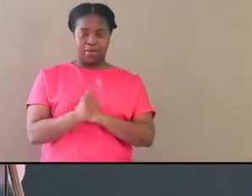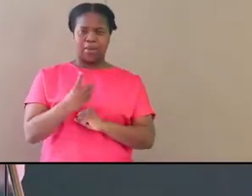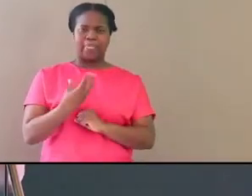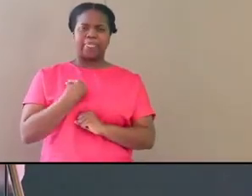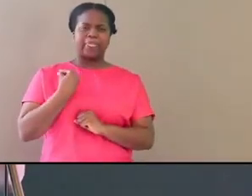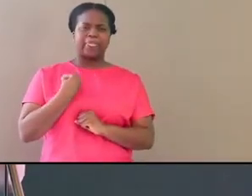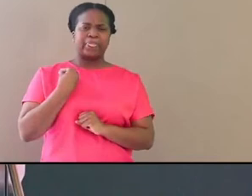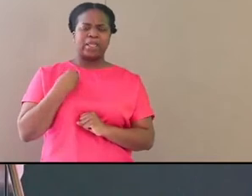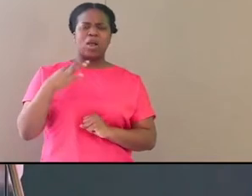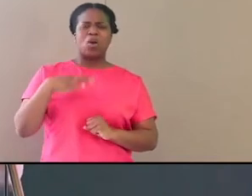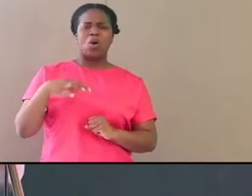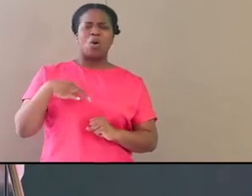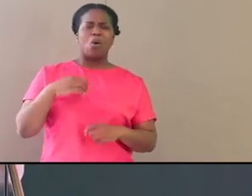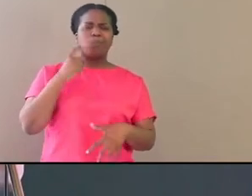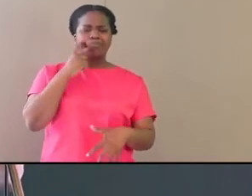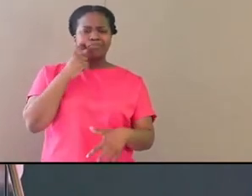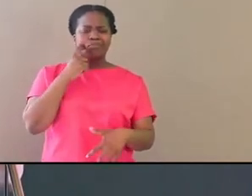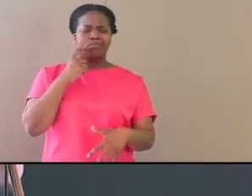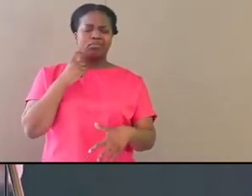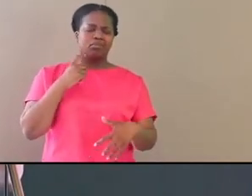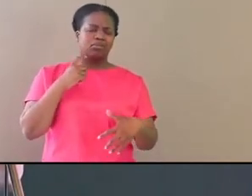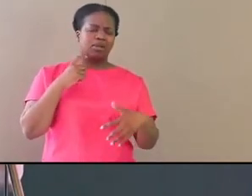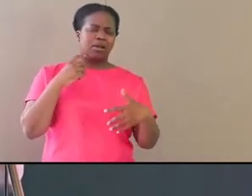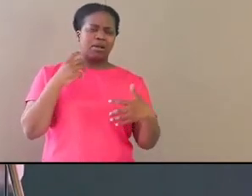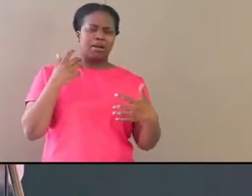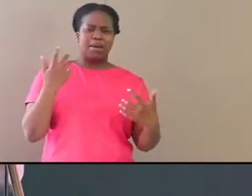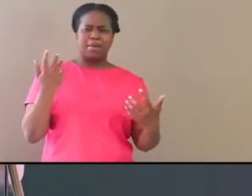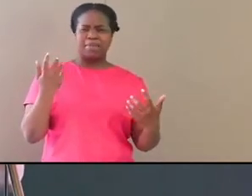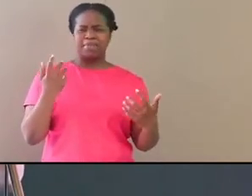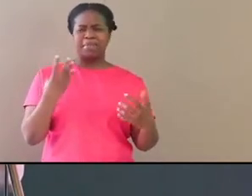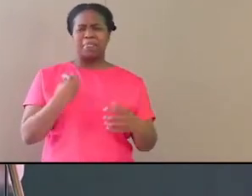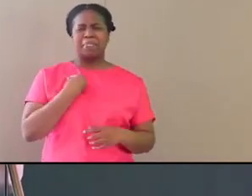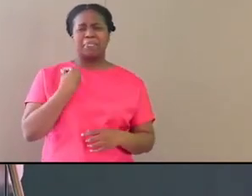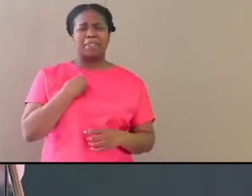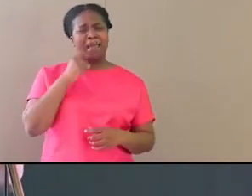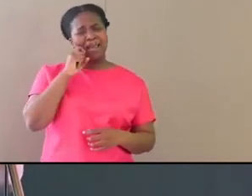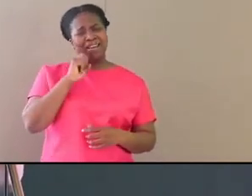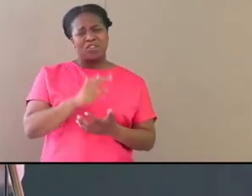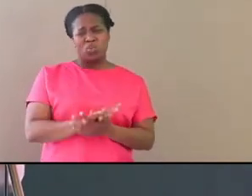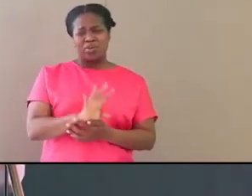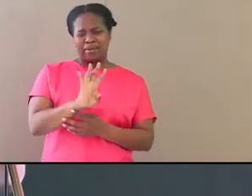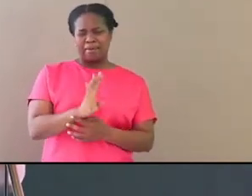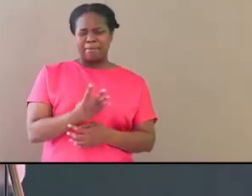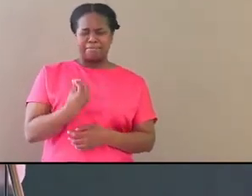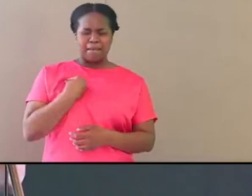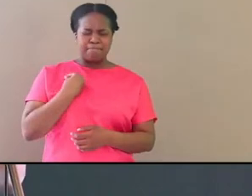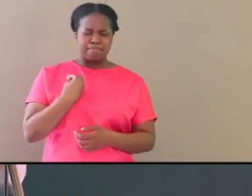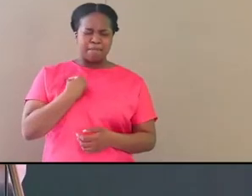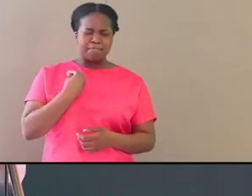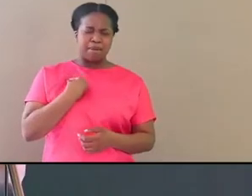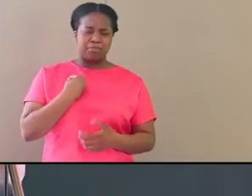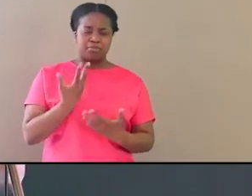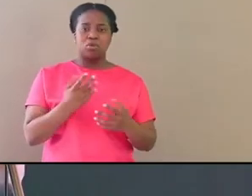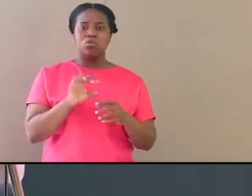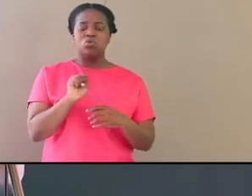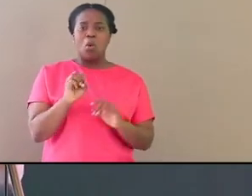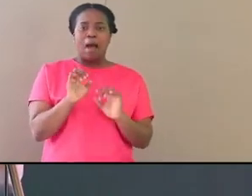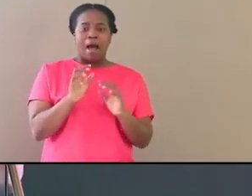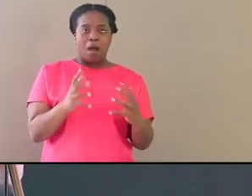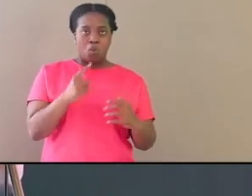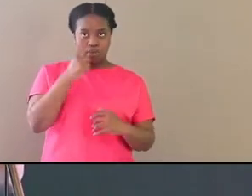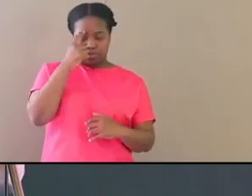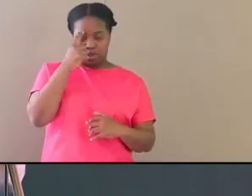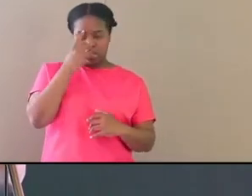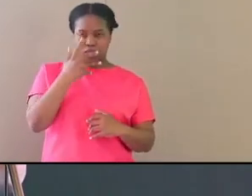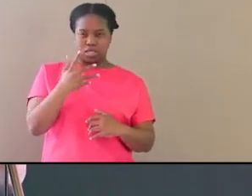children, young girls getting pregnant even at the age of 14. So even on the education space, we need to rethink